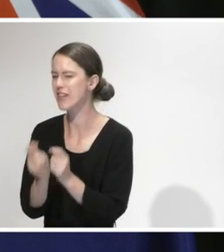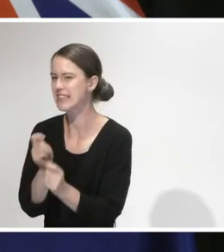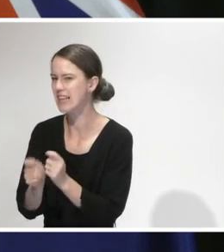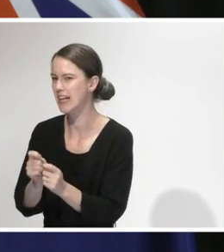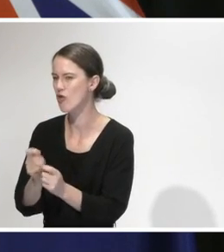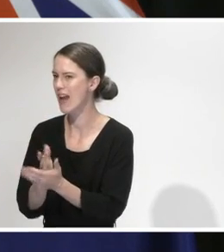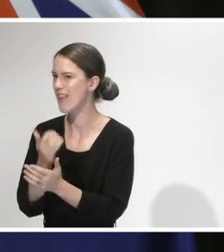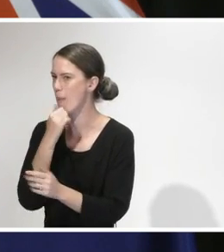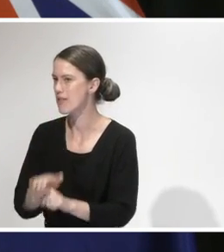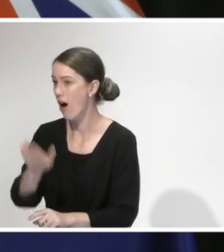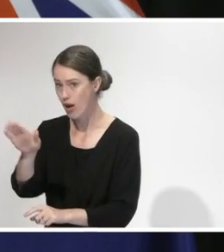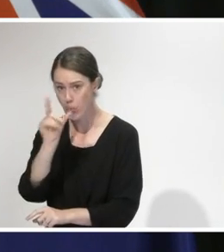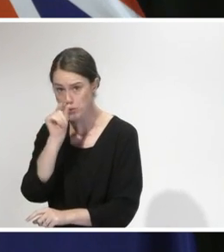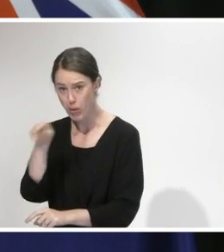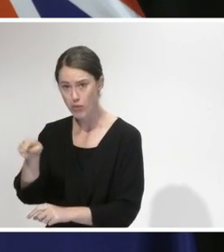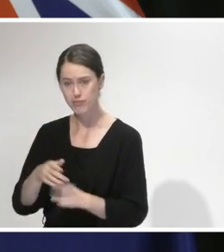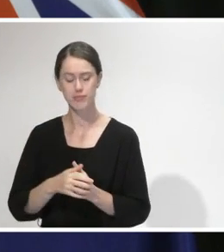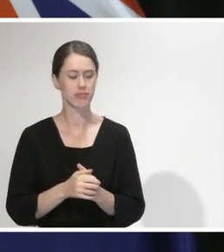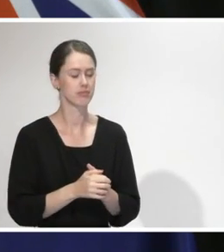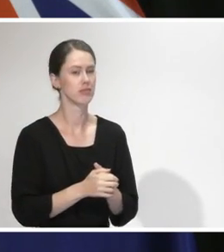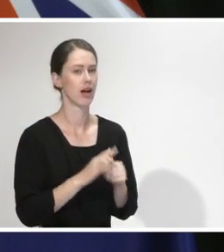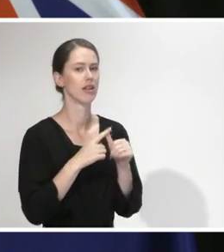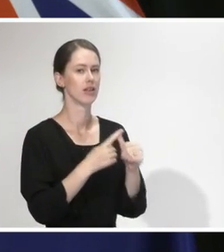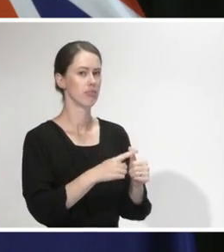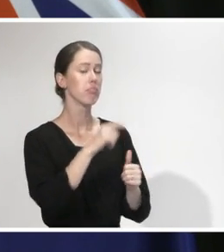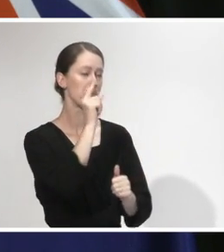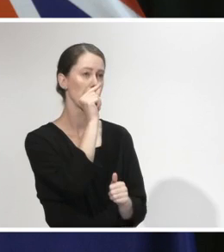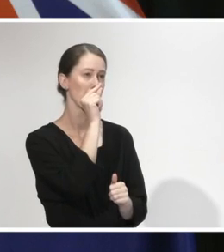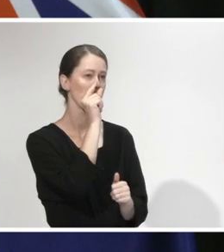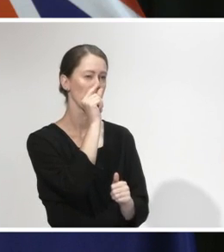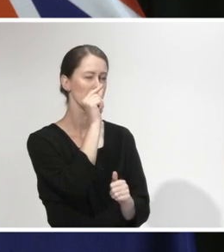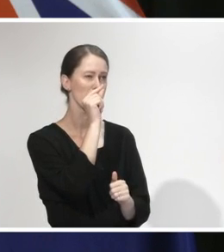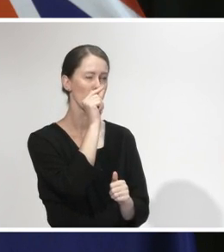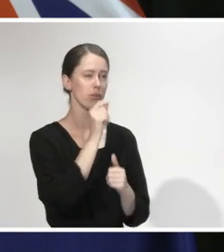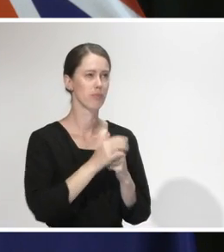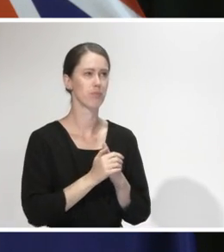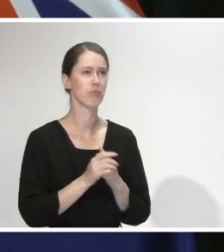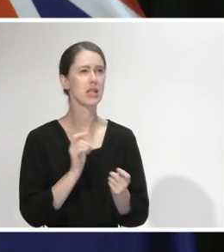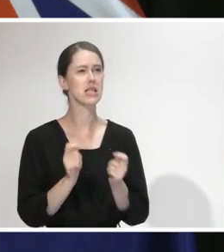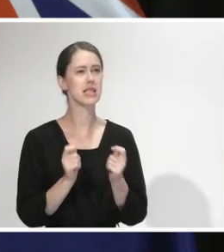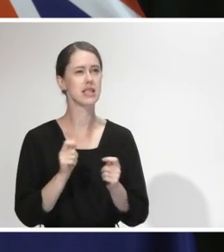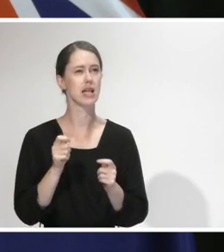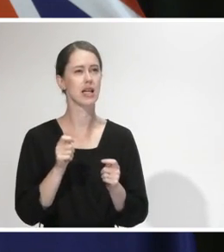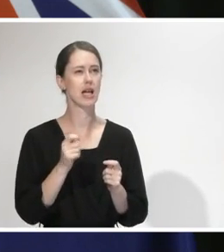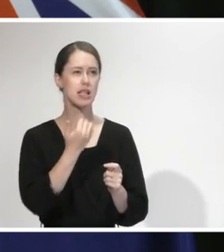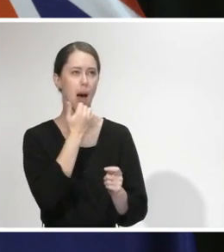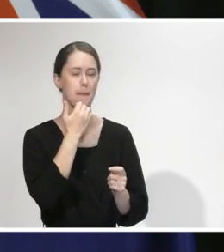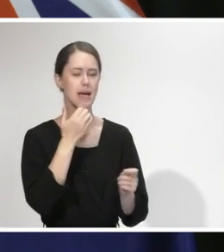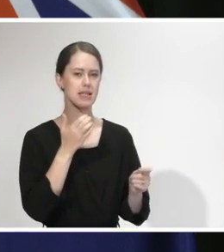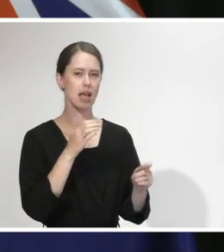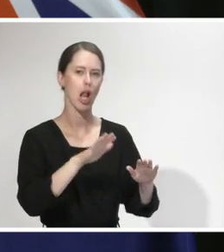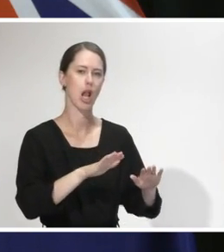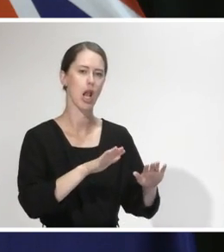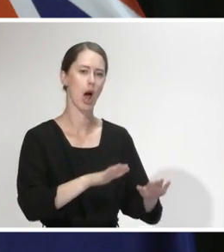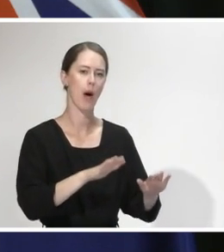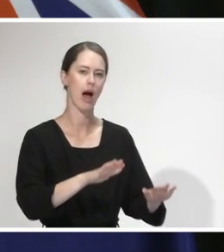the low testing in that area? It's possible. The testing rate is, the testing numbers and rate are lower,